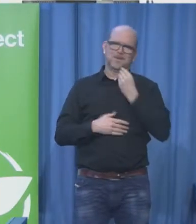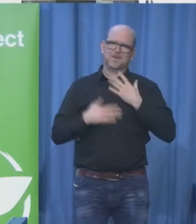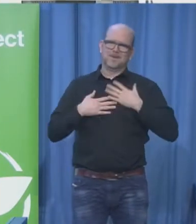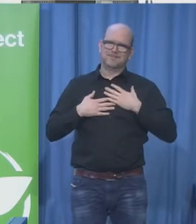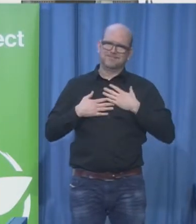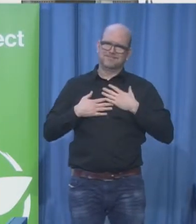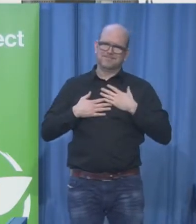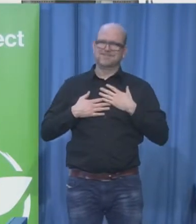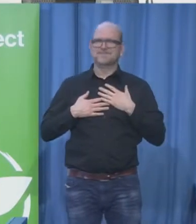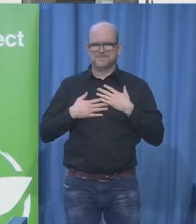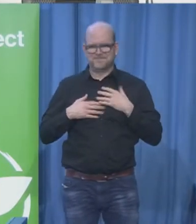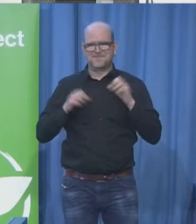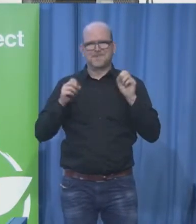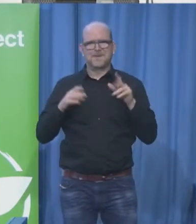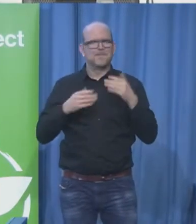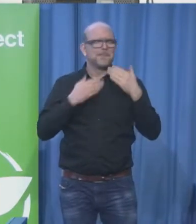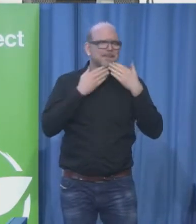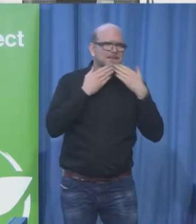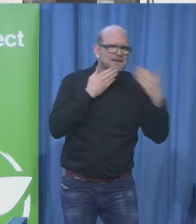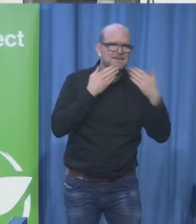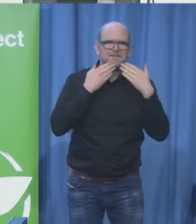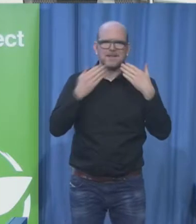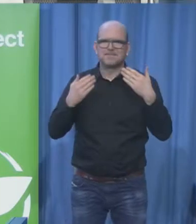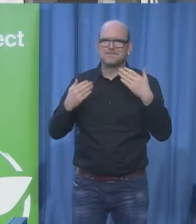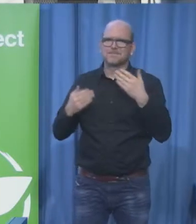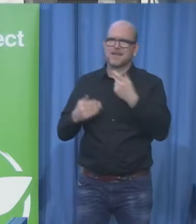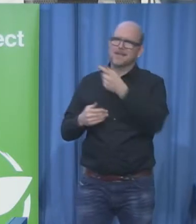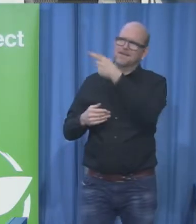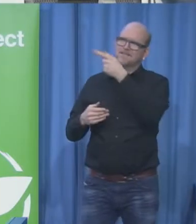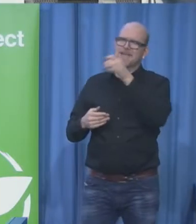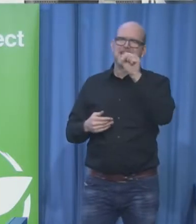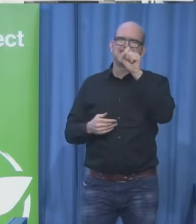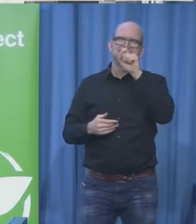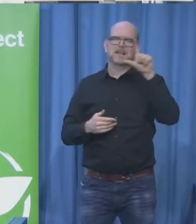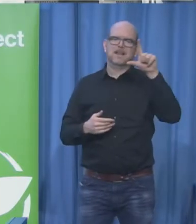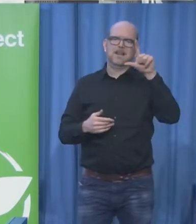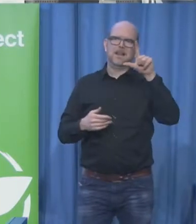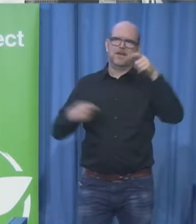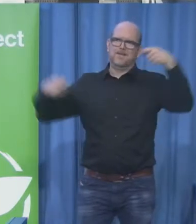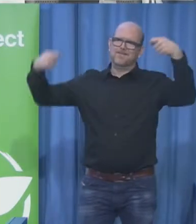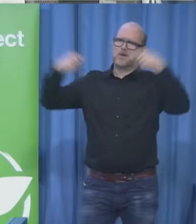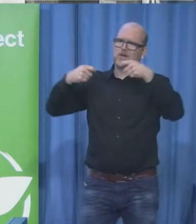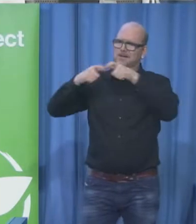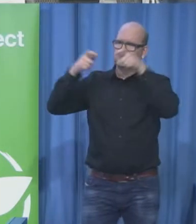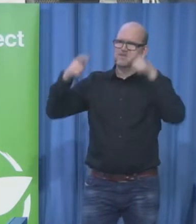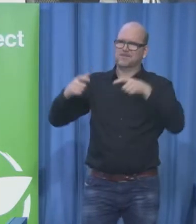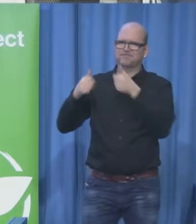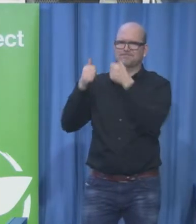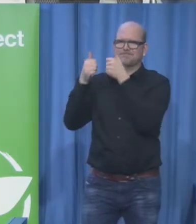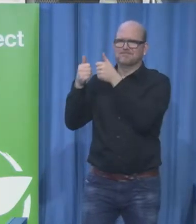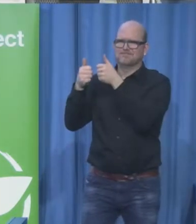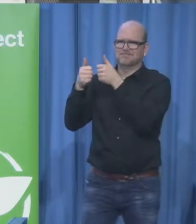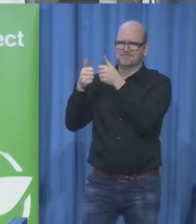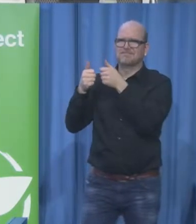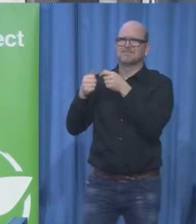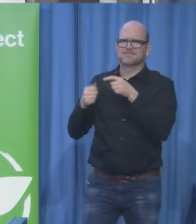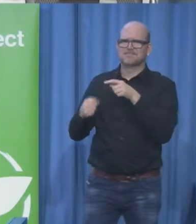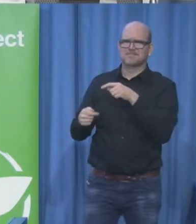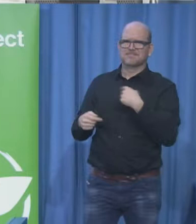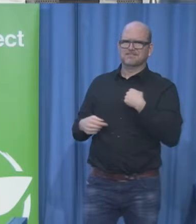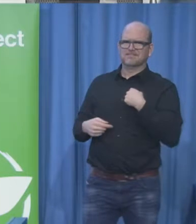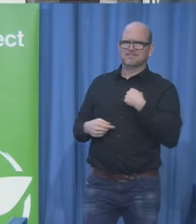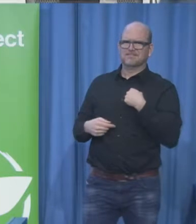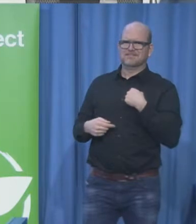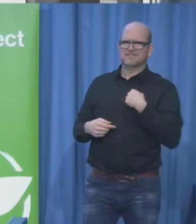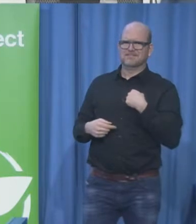ESL Foundation and partners. To discriminate is criminals. This is the belief that